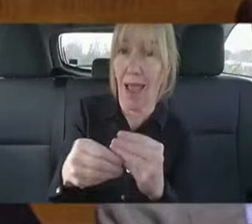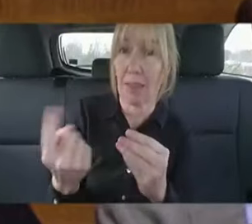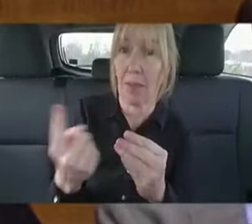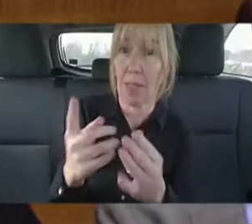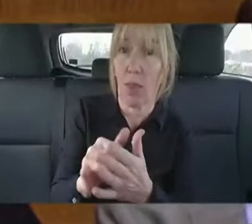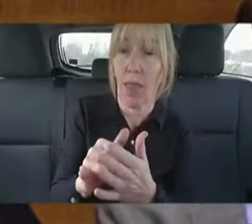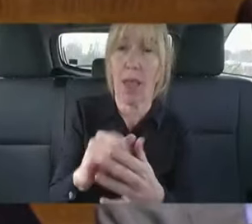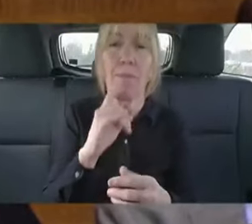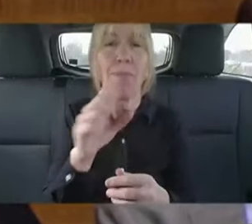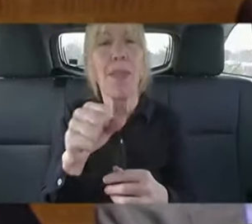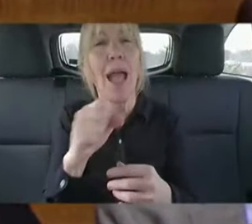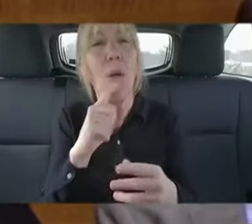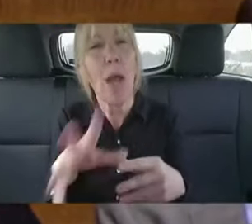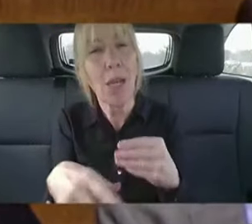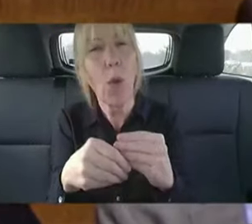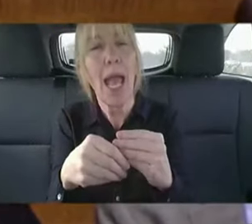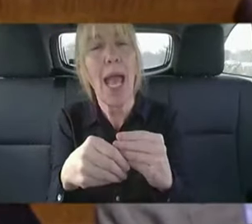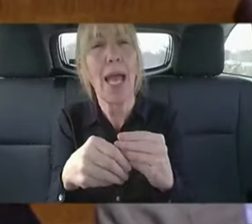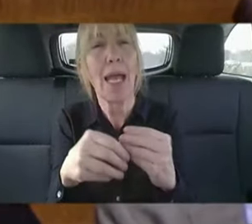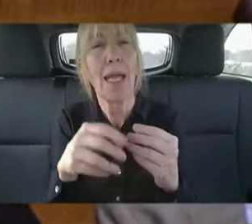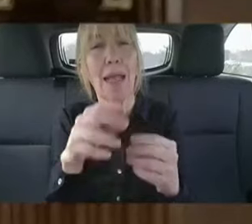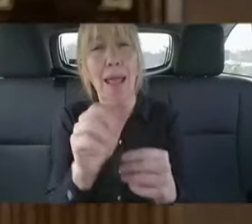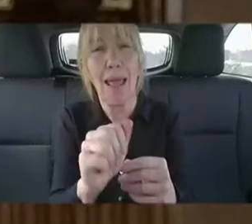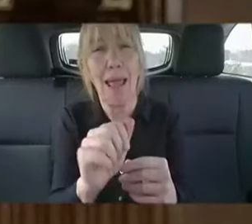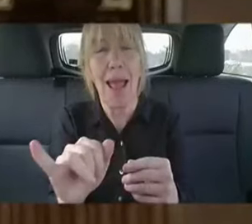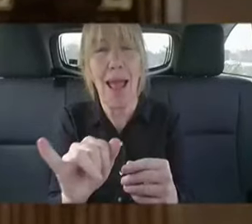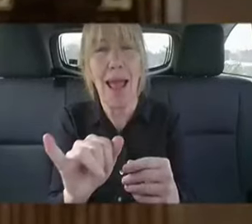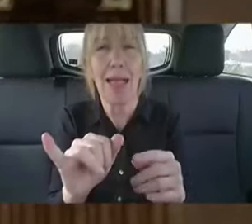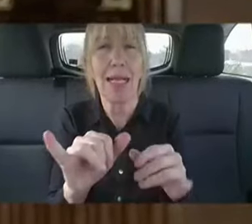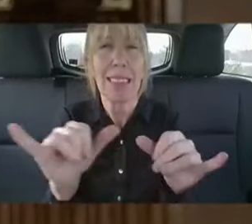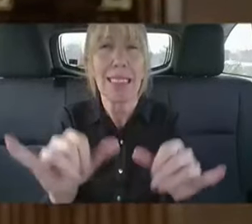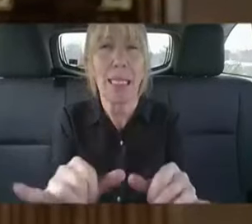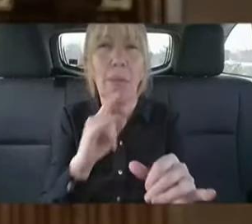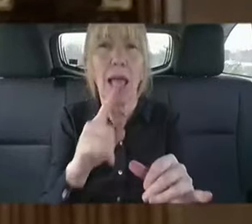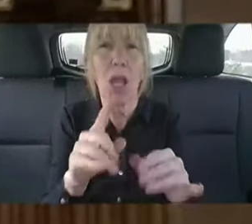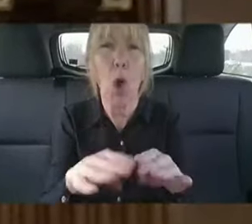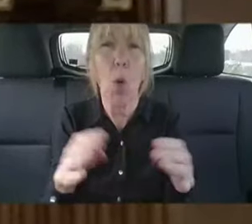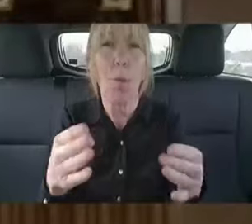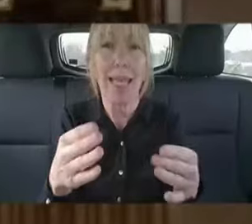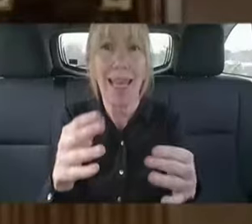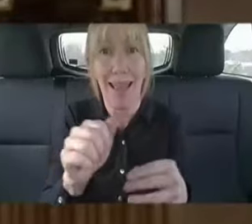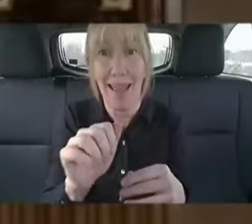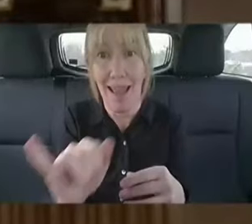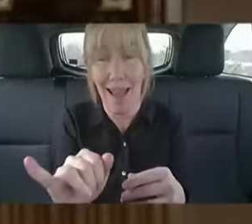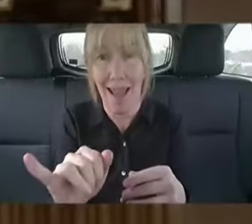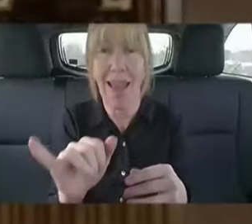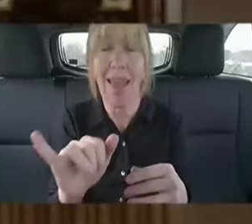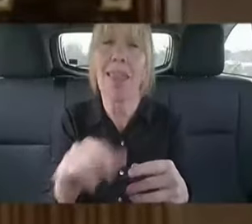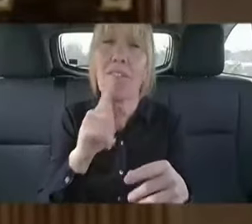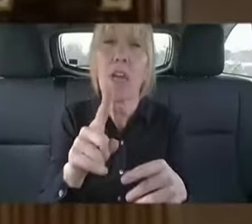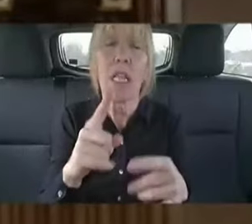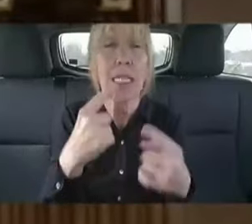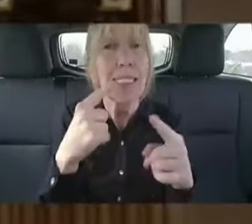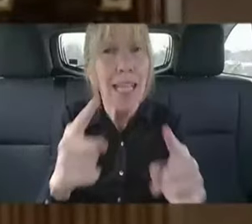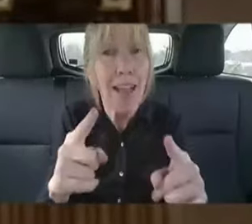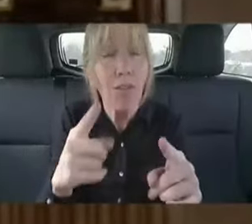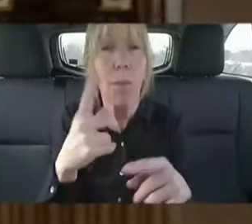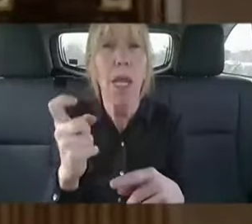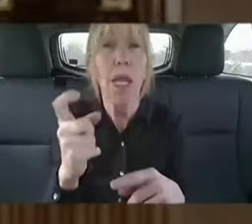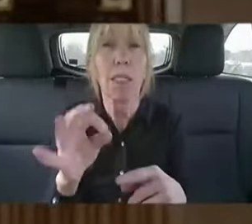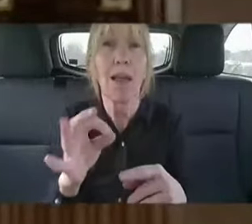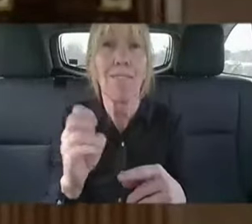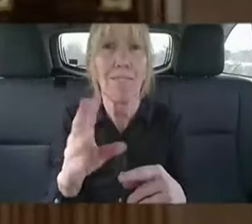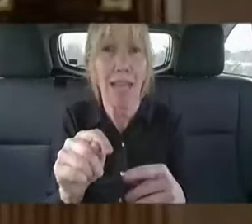like to add that AI systems like OpenAI that we see right now, those are really successful because of the fact that we